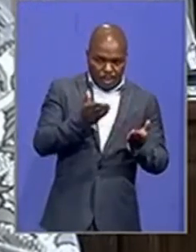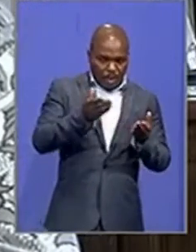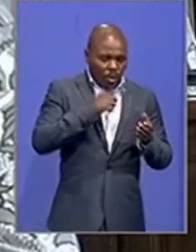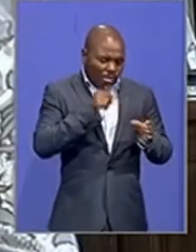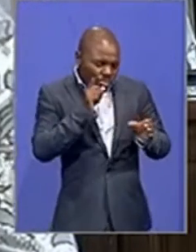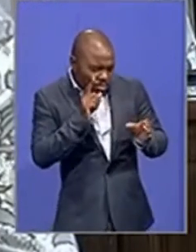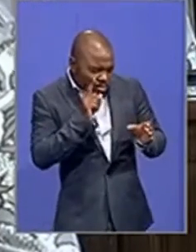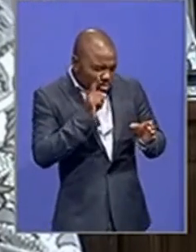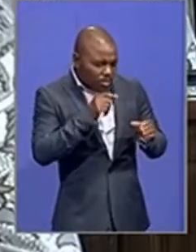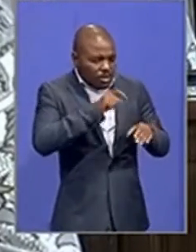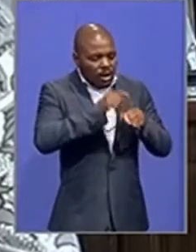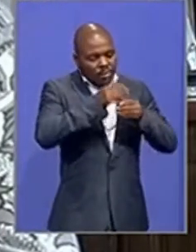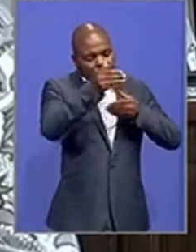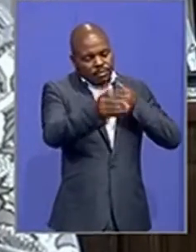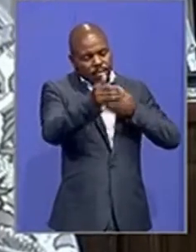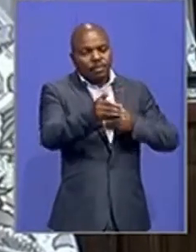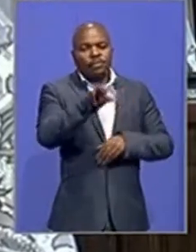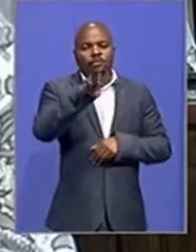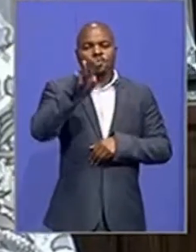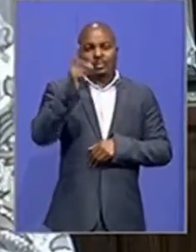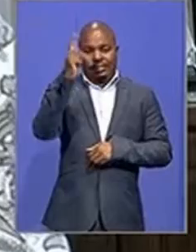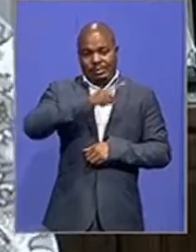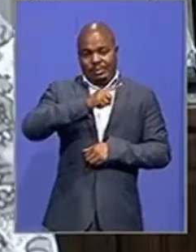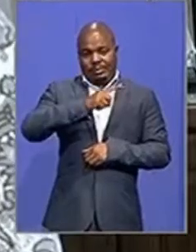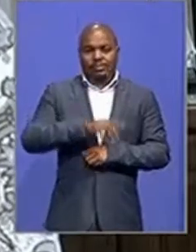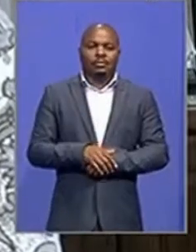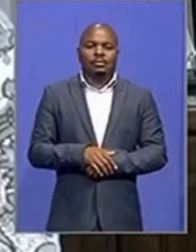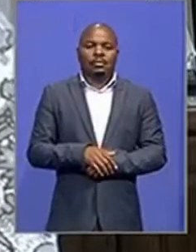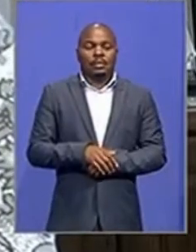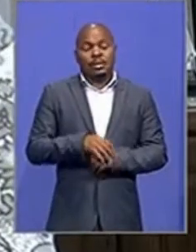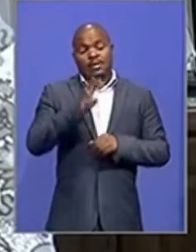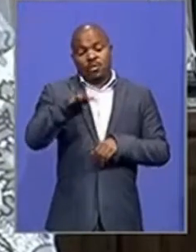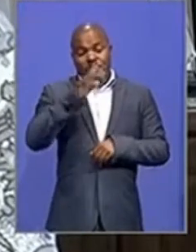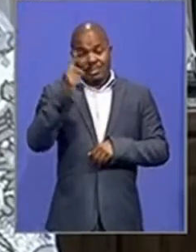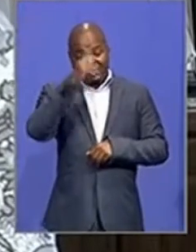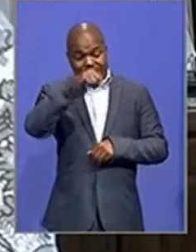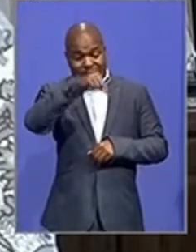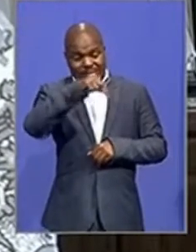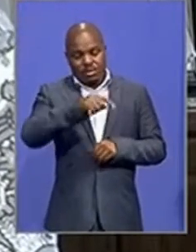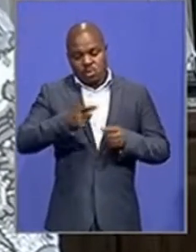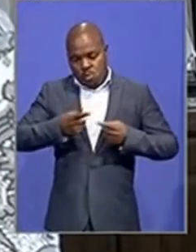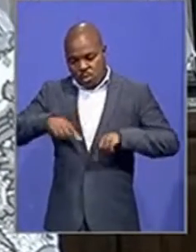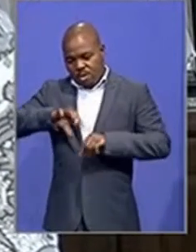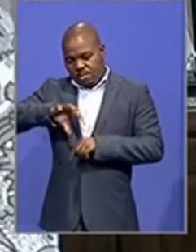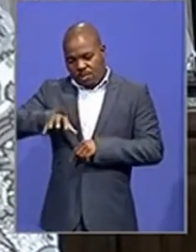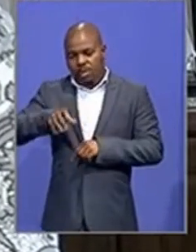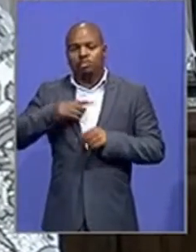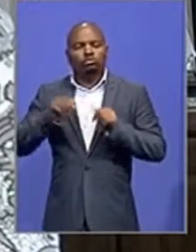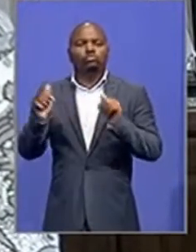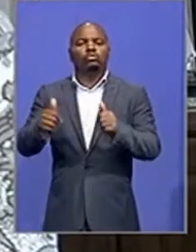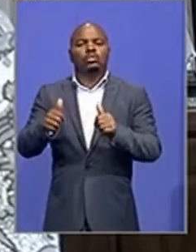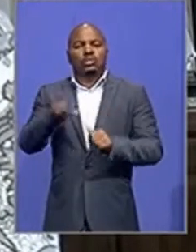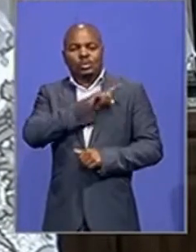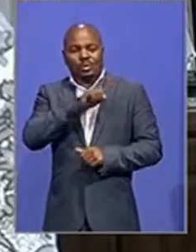is 14 days. So for 14 days, that's why we check